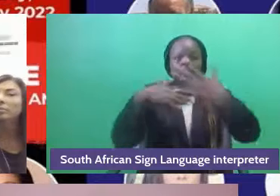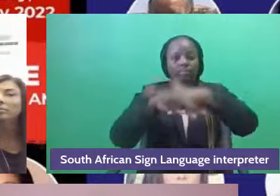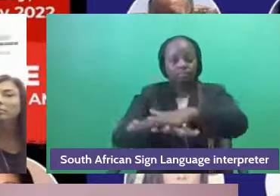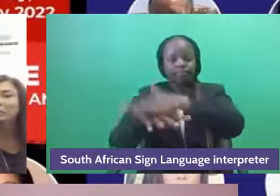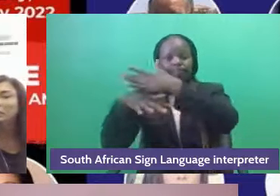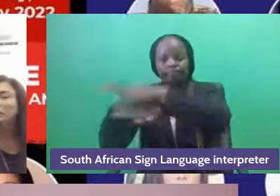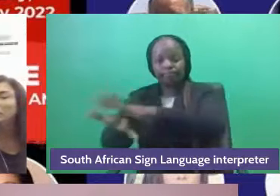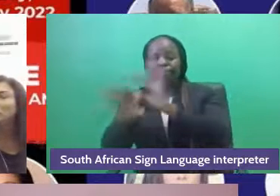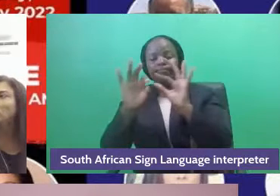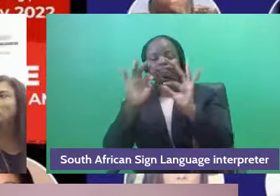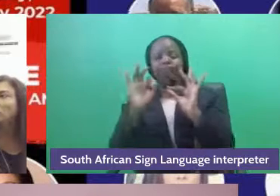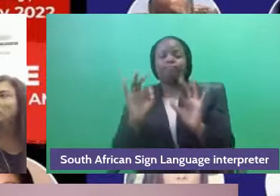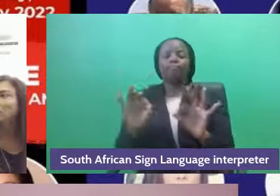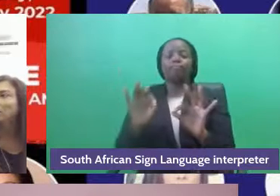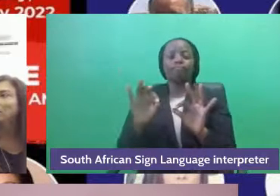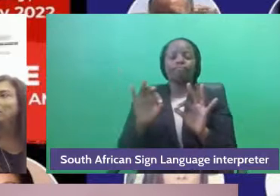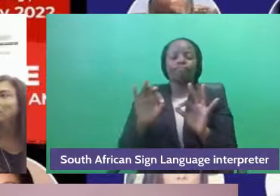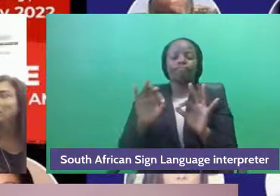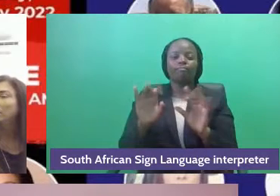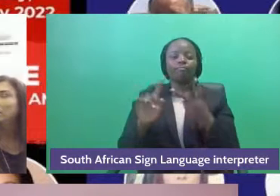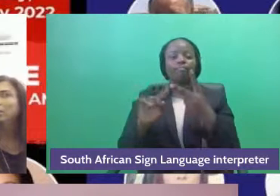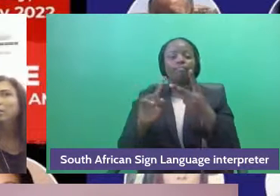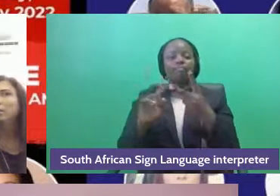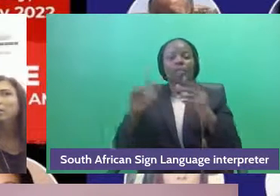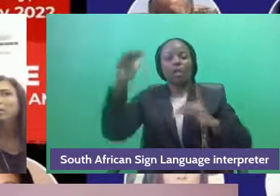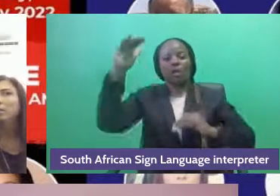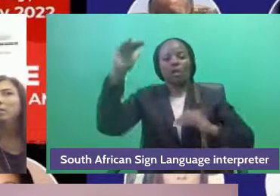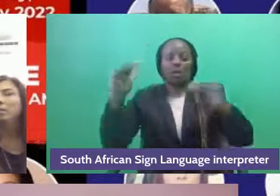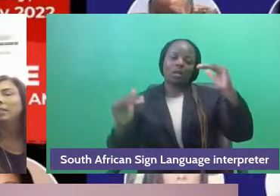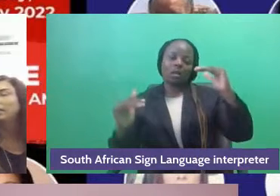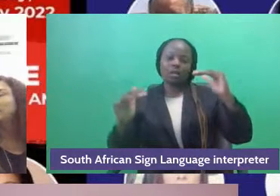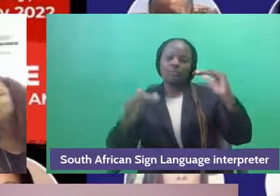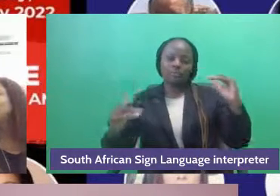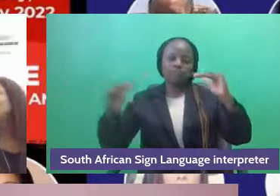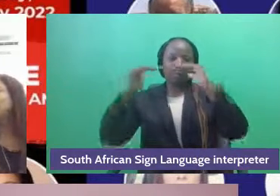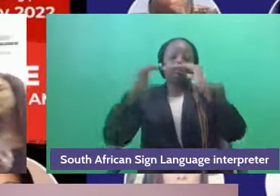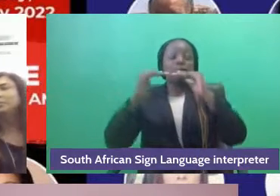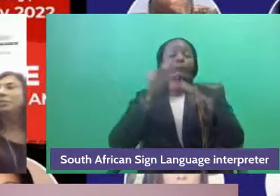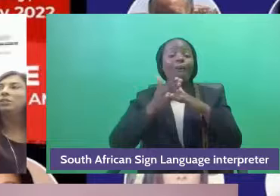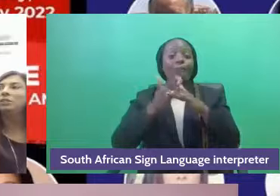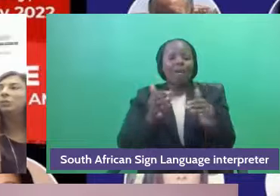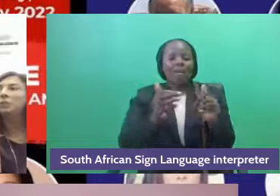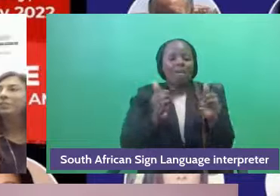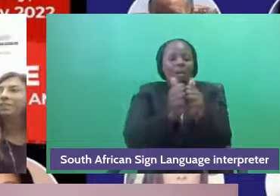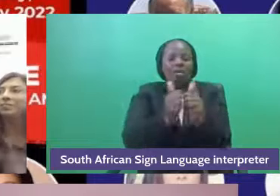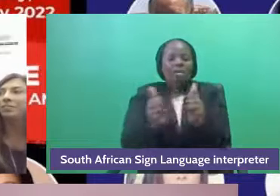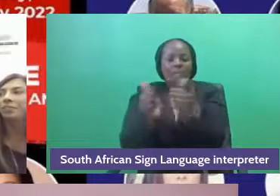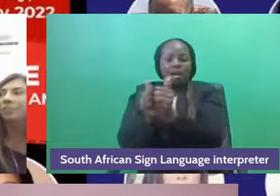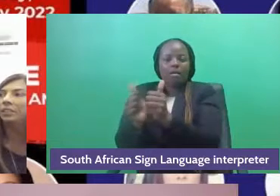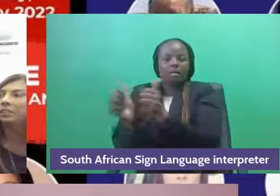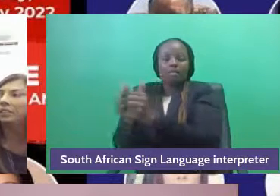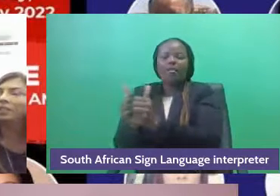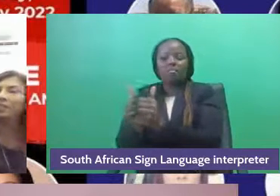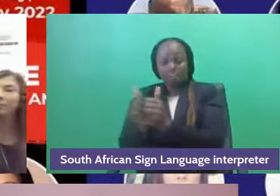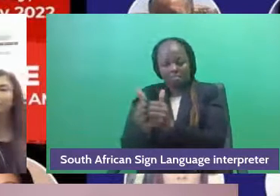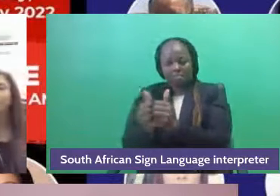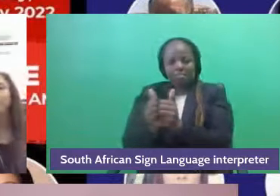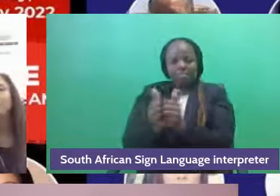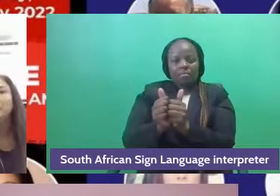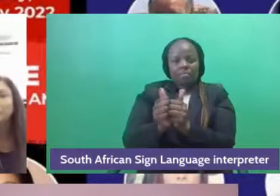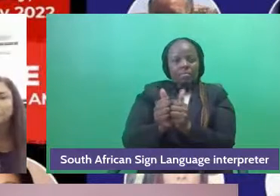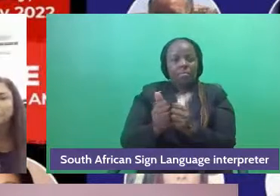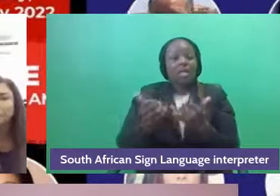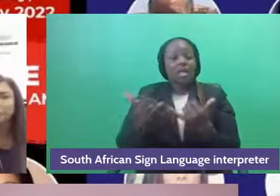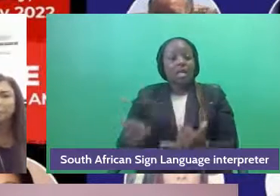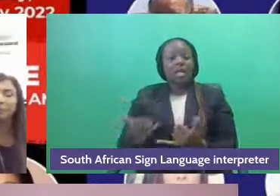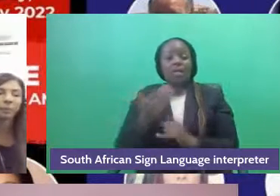inclusion and also equality, and also forming allyships. So I would like to hand over to